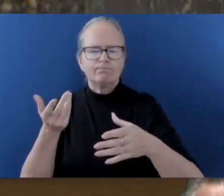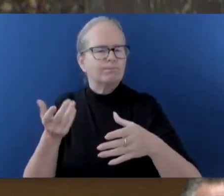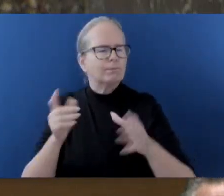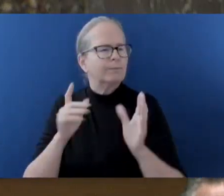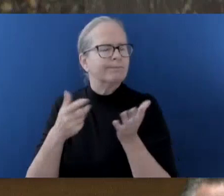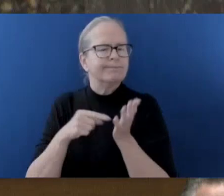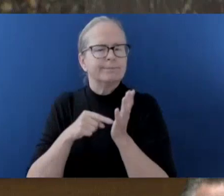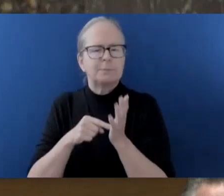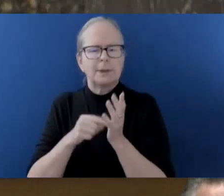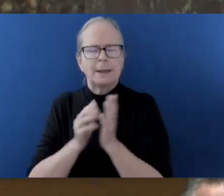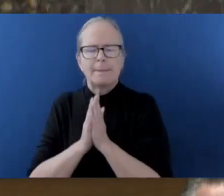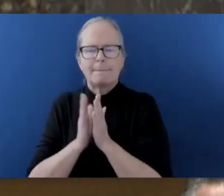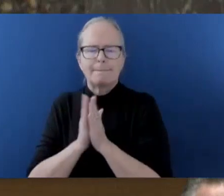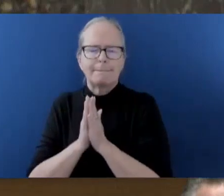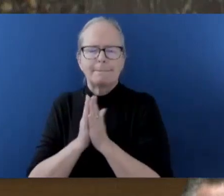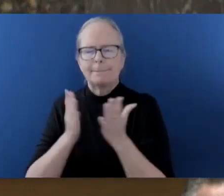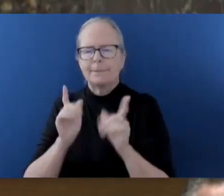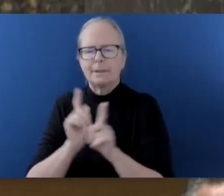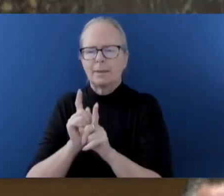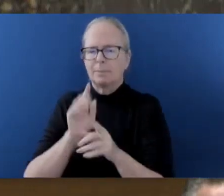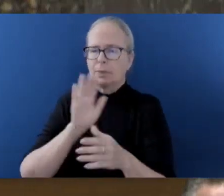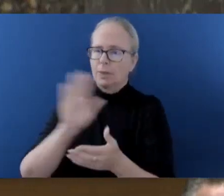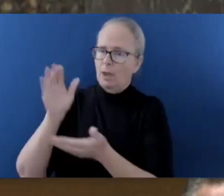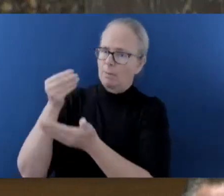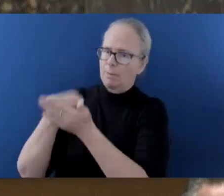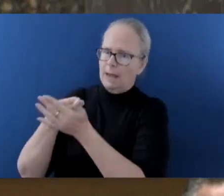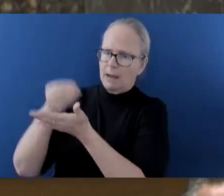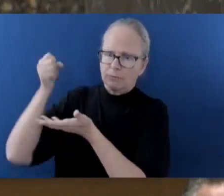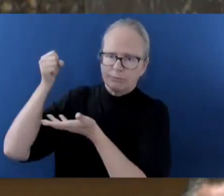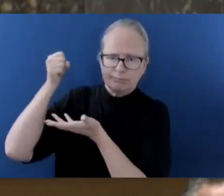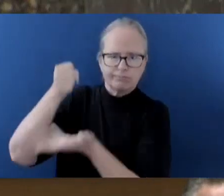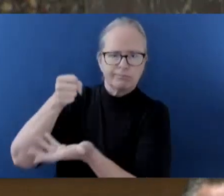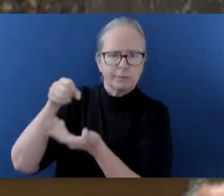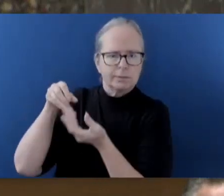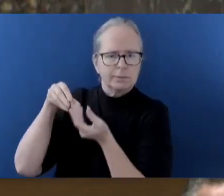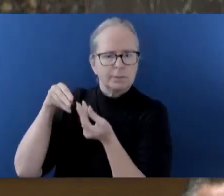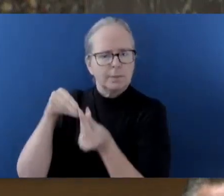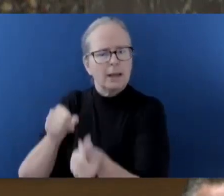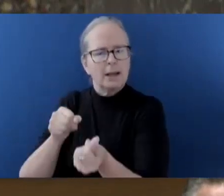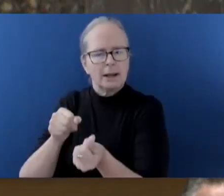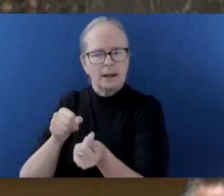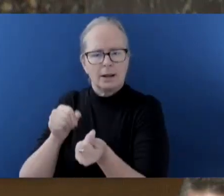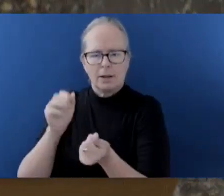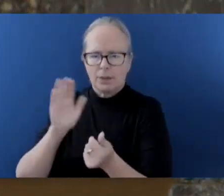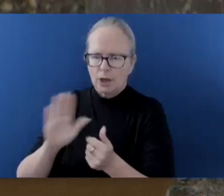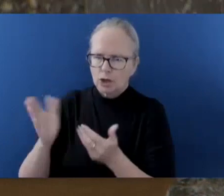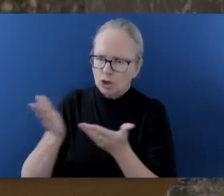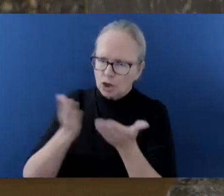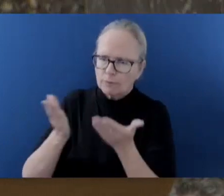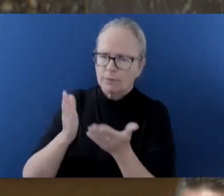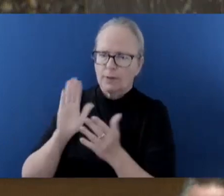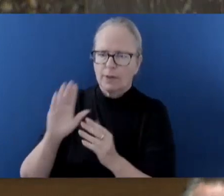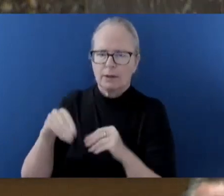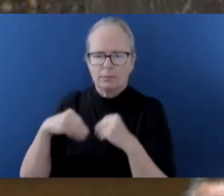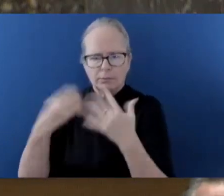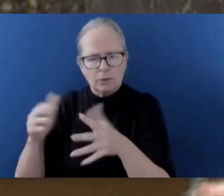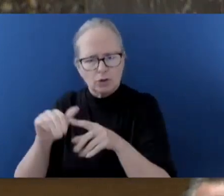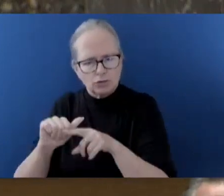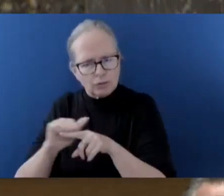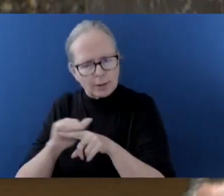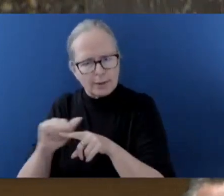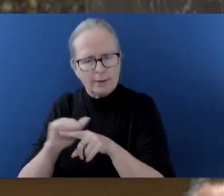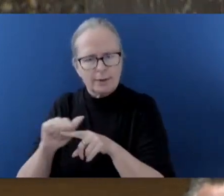funds that will flow to the BC Wildfire Service and to their training. The federal government has initiated a training program in